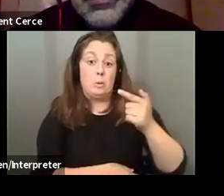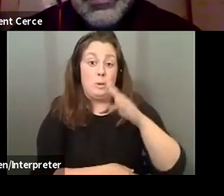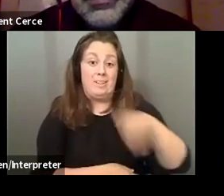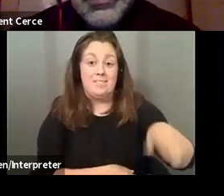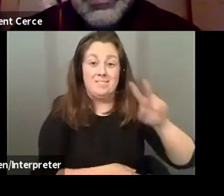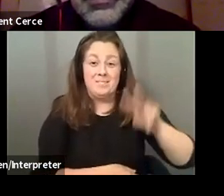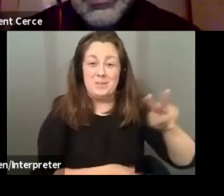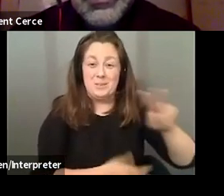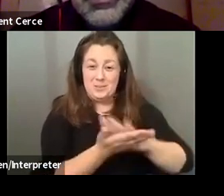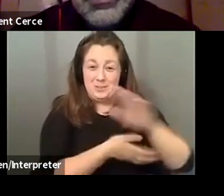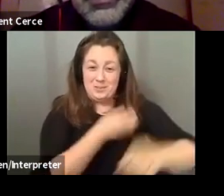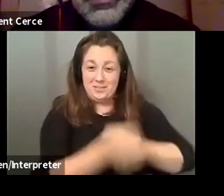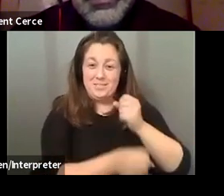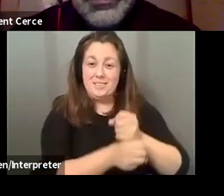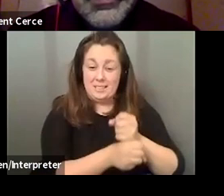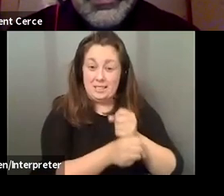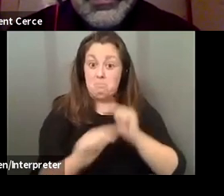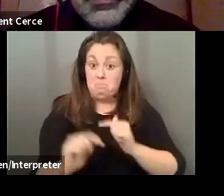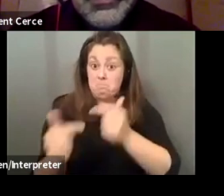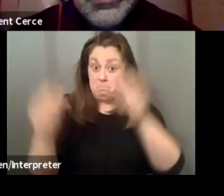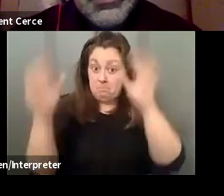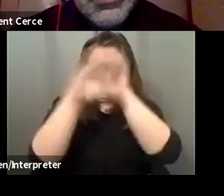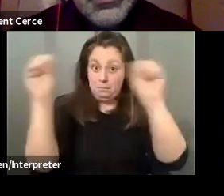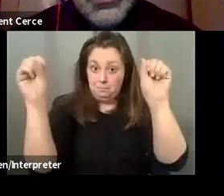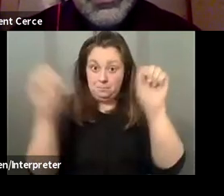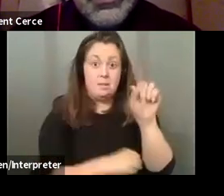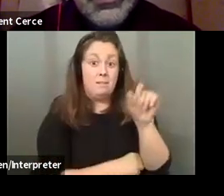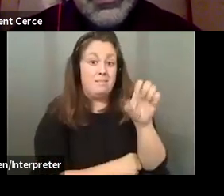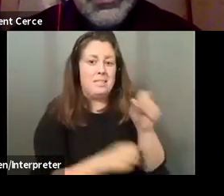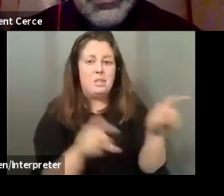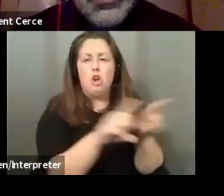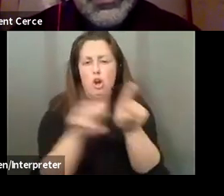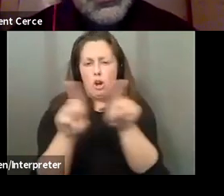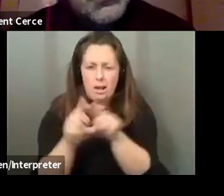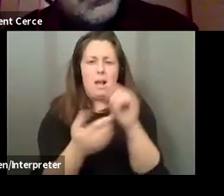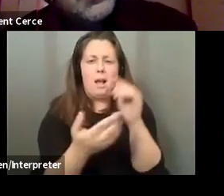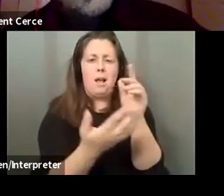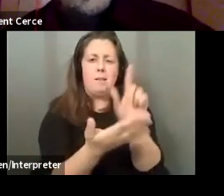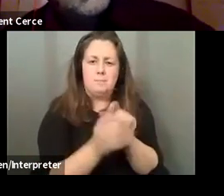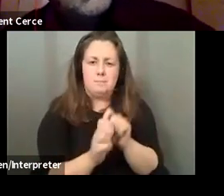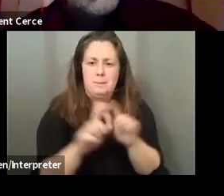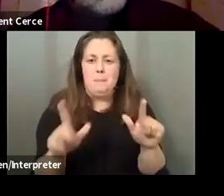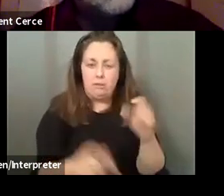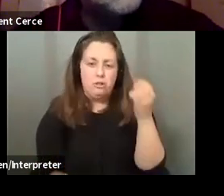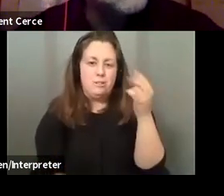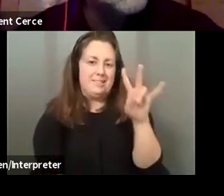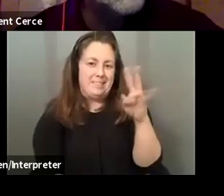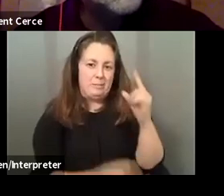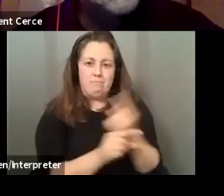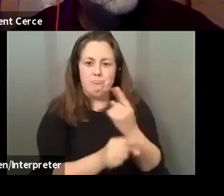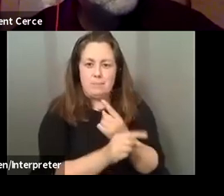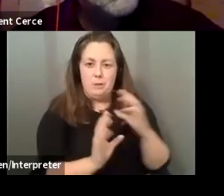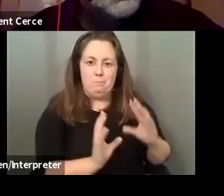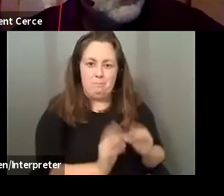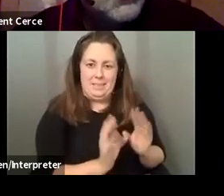school year. Dr. Baeta. So the dates are as published. There are 17 regular school committee meetings that are